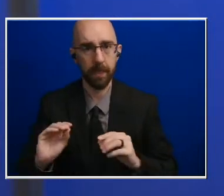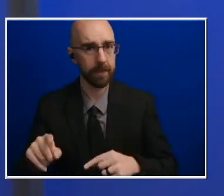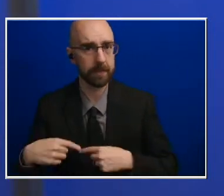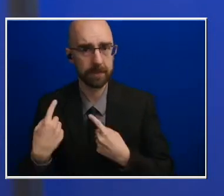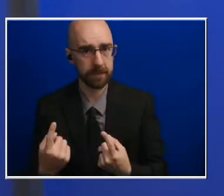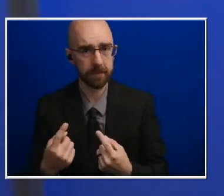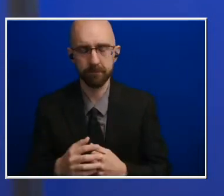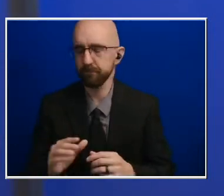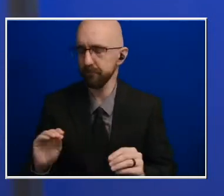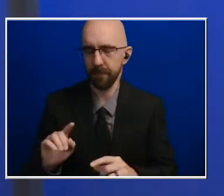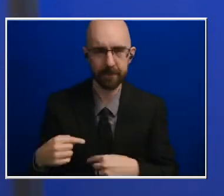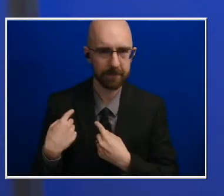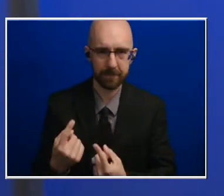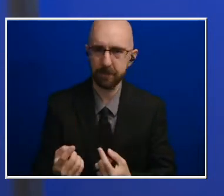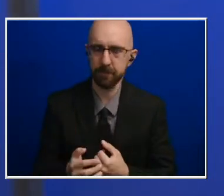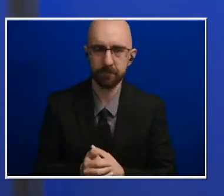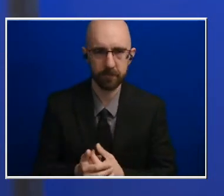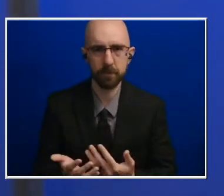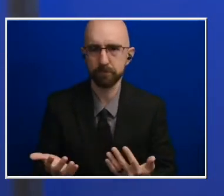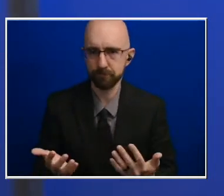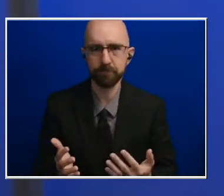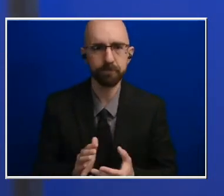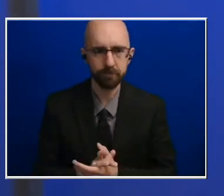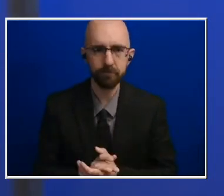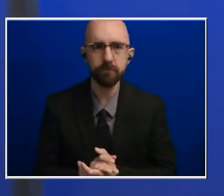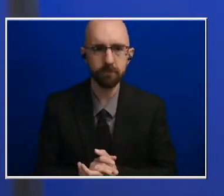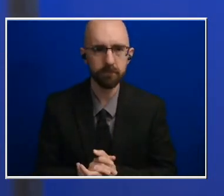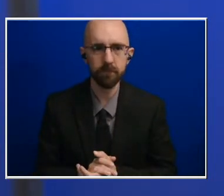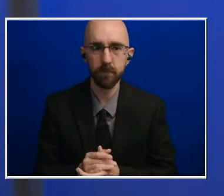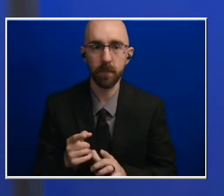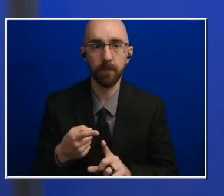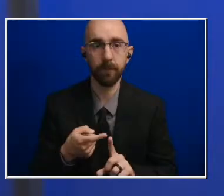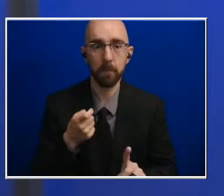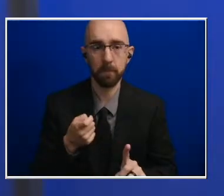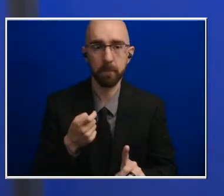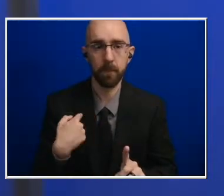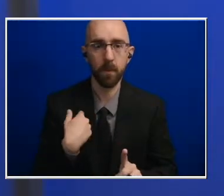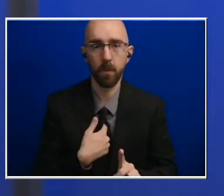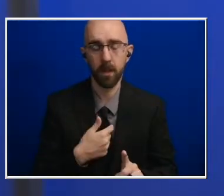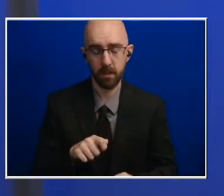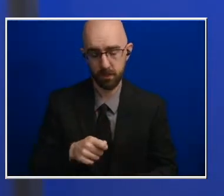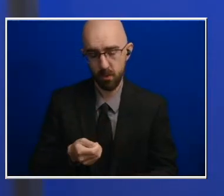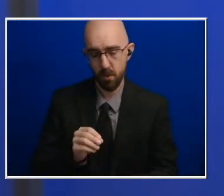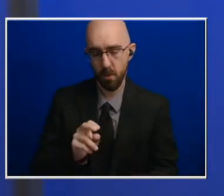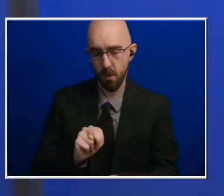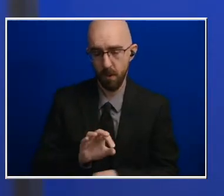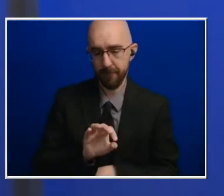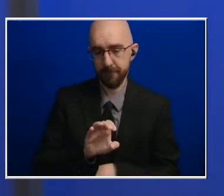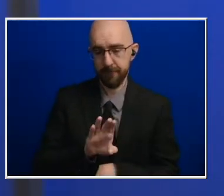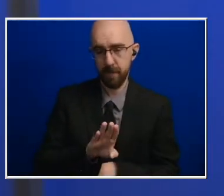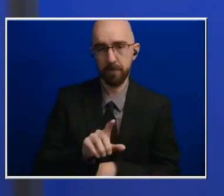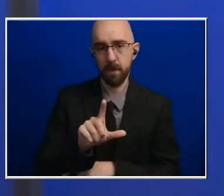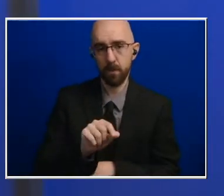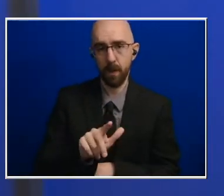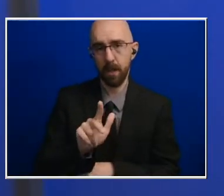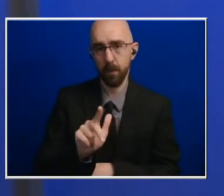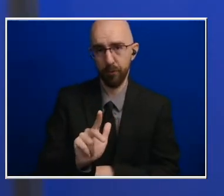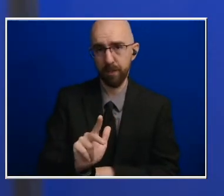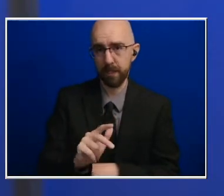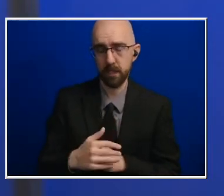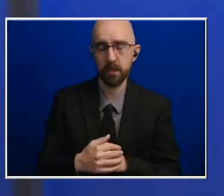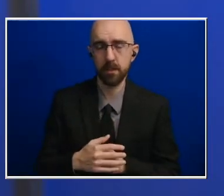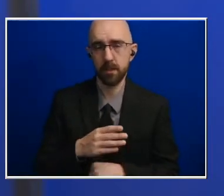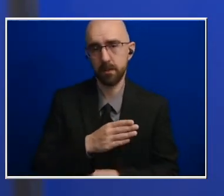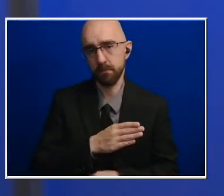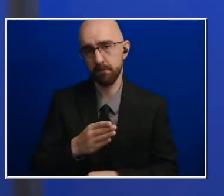since. So, and we turned the device on in February of 23 to November of